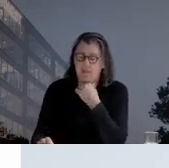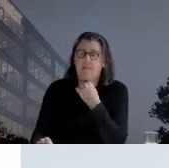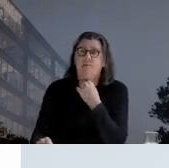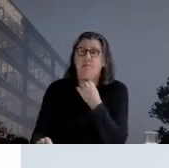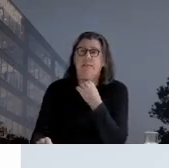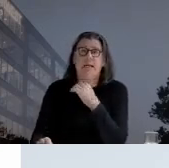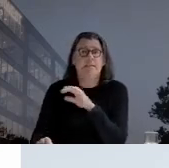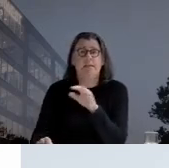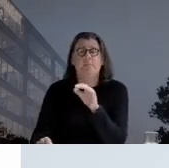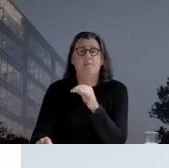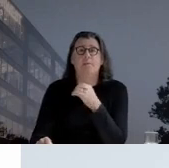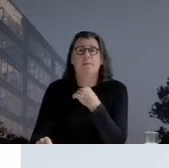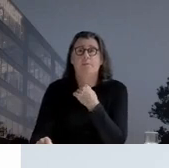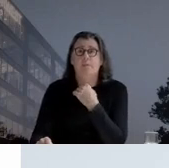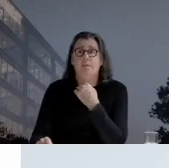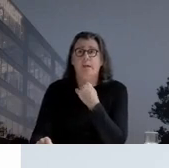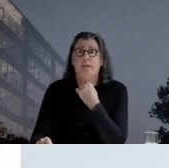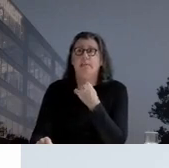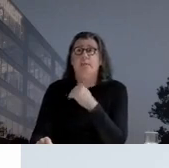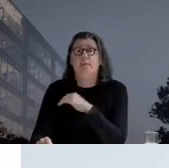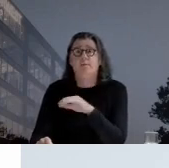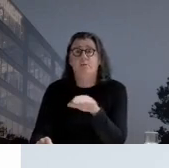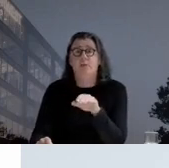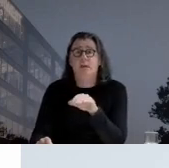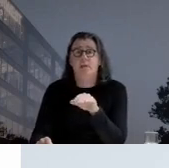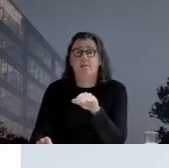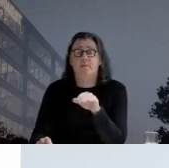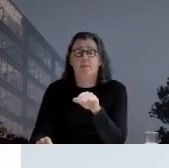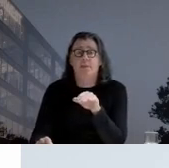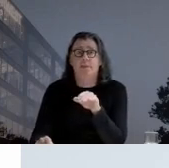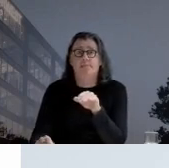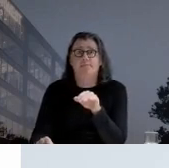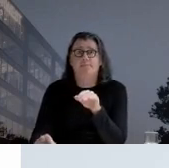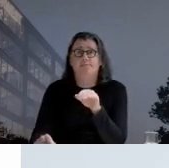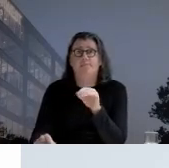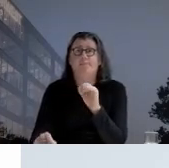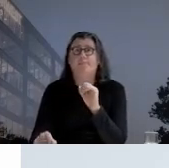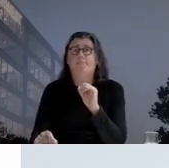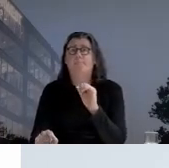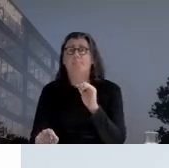with keeping this building at the temperature that humans like it for the life of the building.